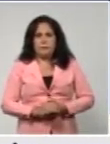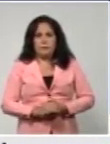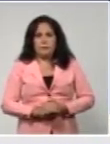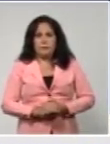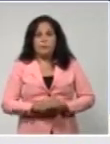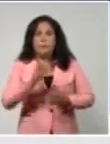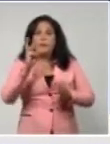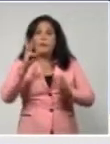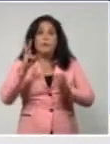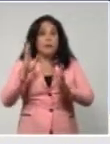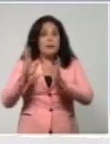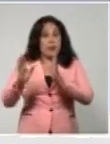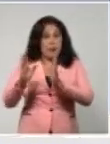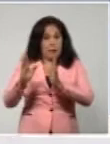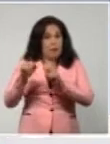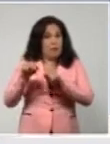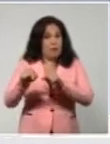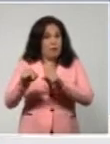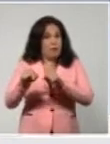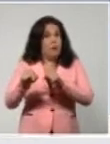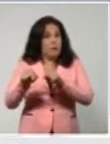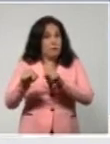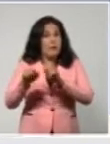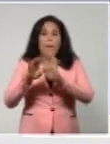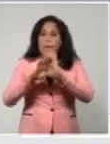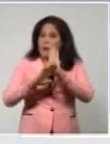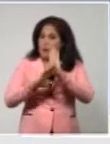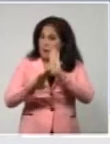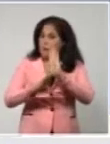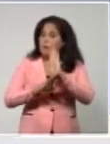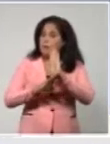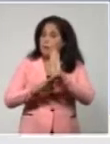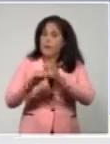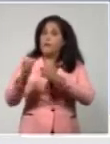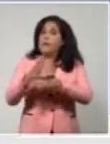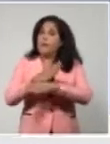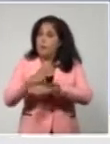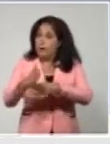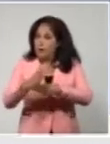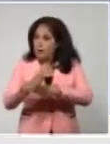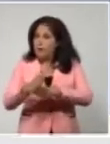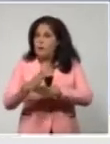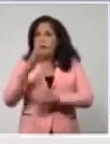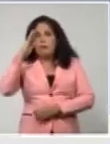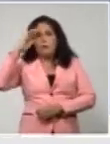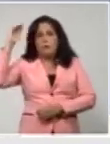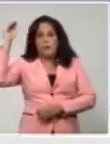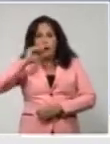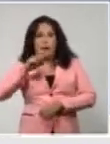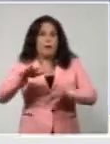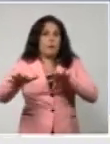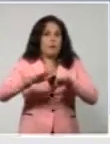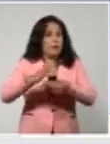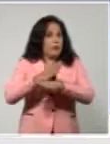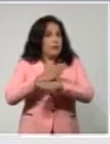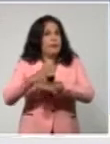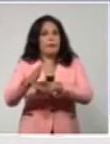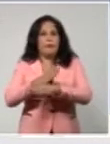that all of those who are working to combat this pandemic here in Cuba feel a great sense of